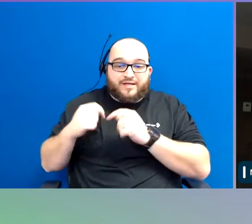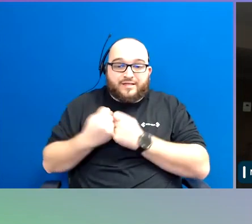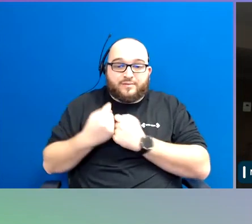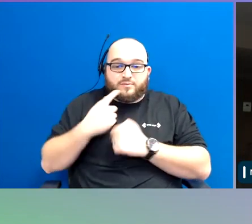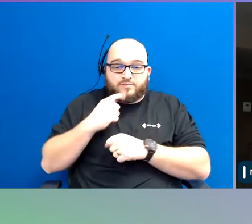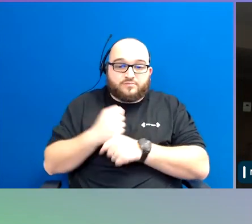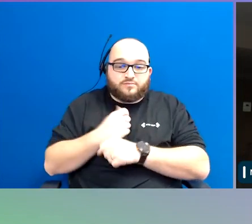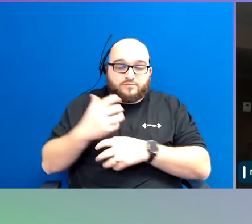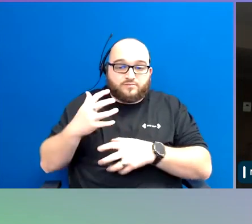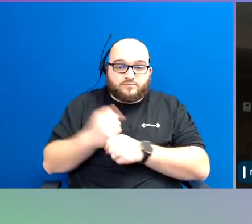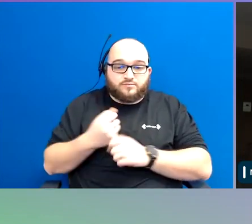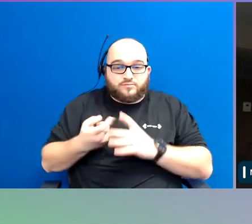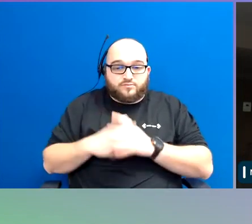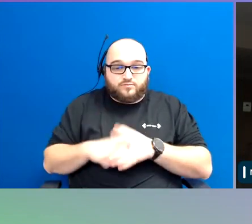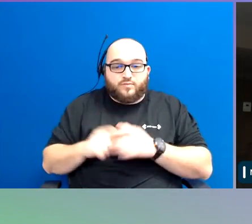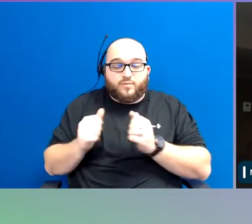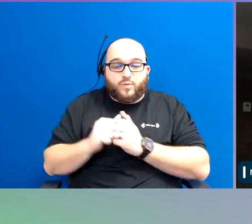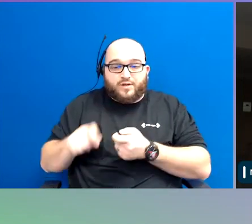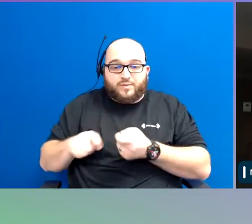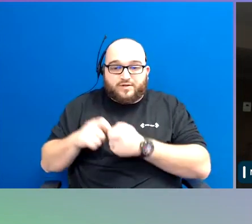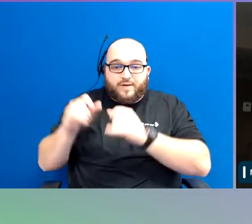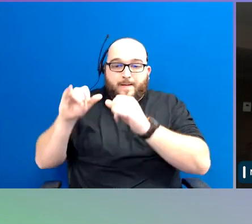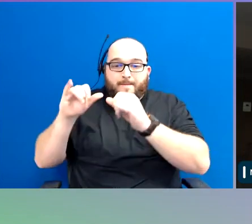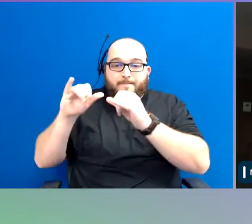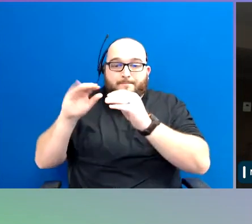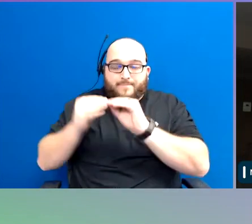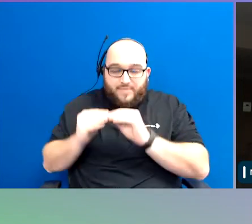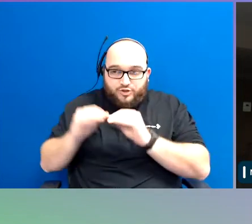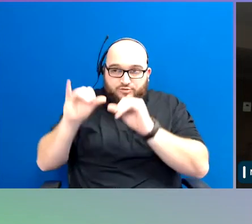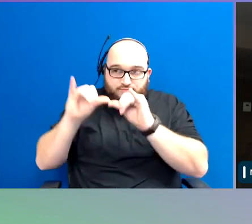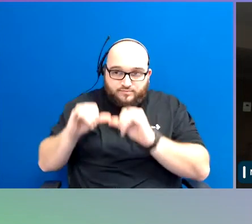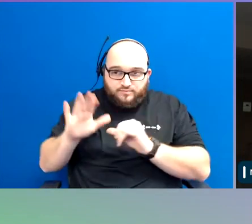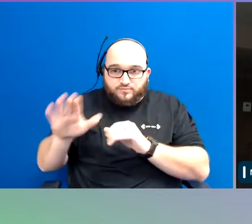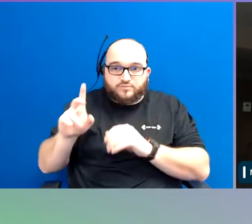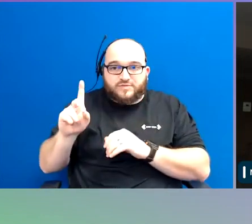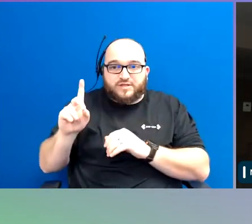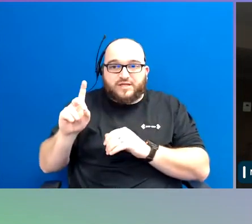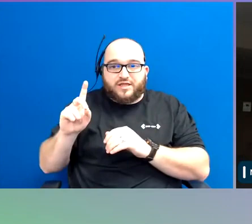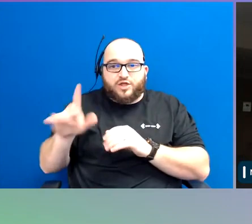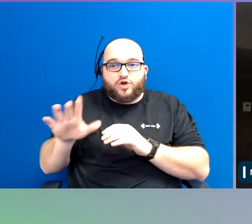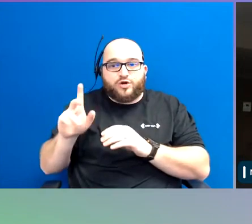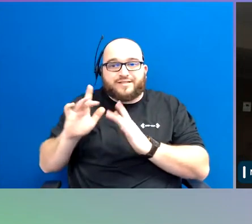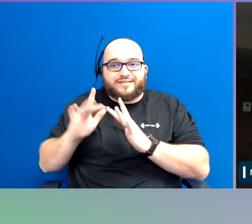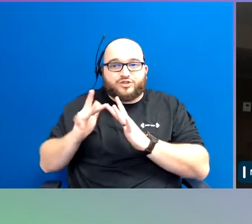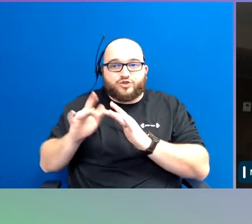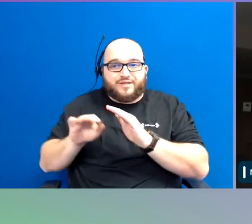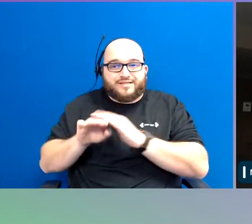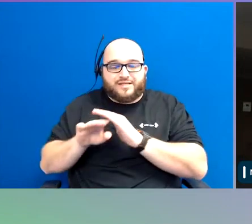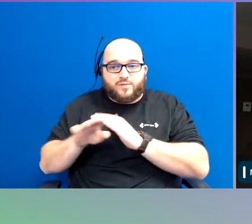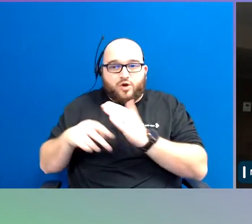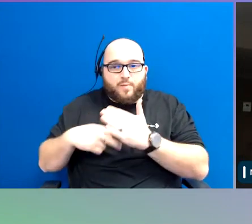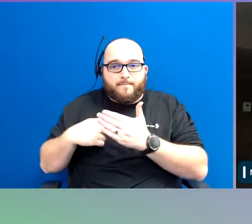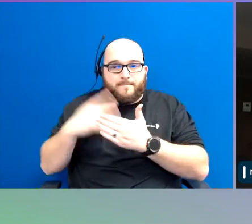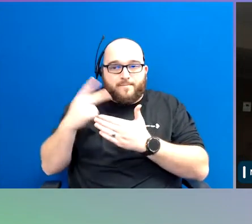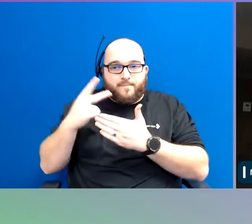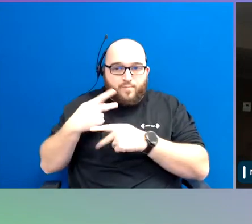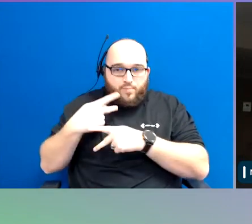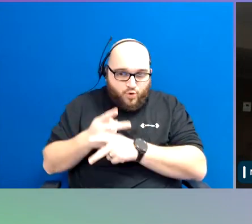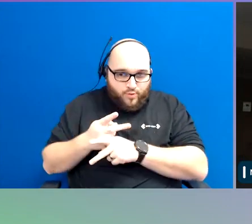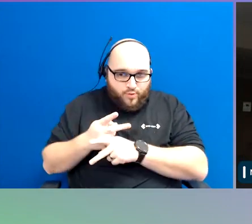with specifically measuring their digital accessibility programs in progress?